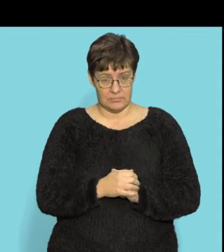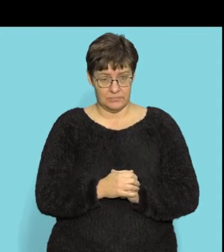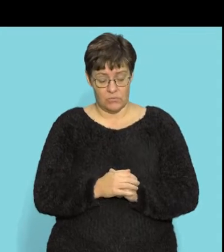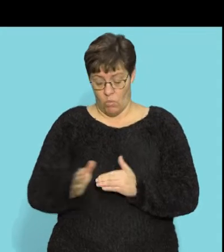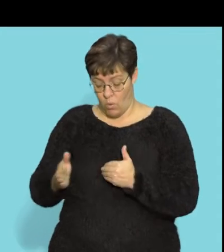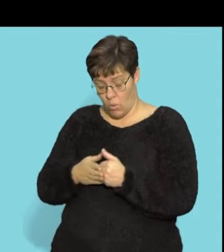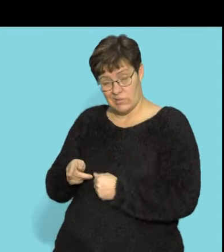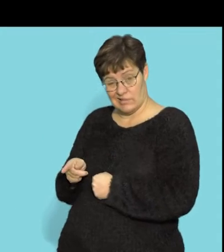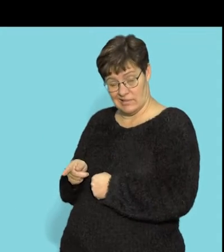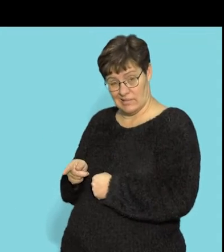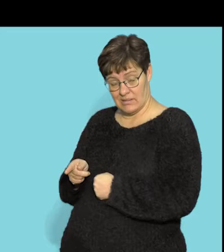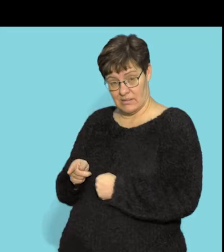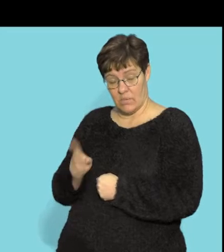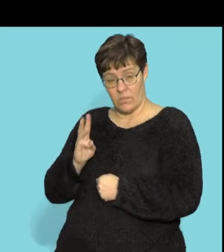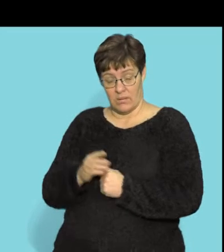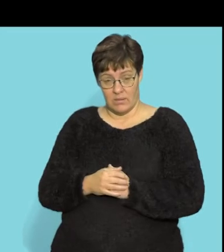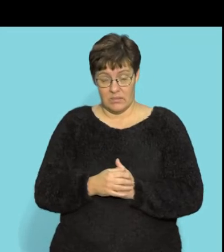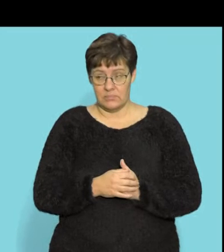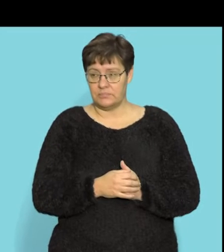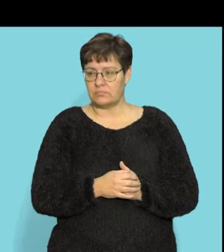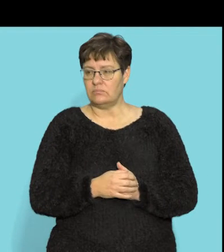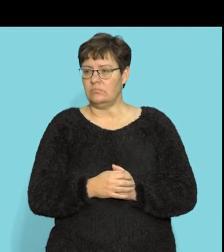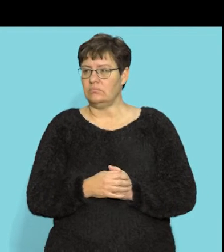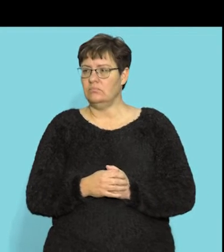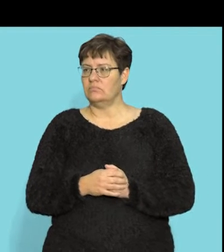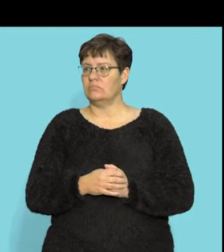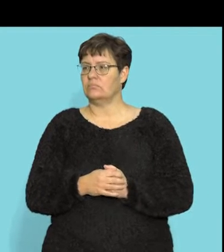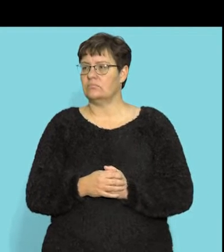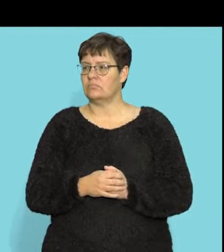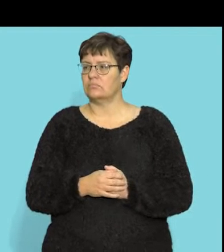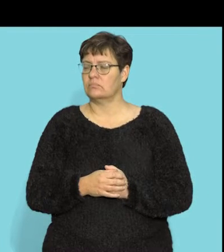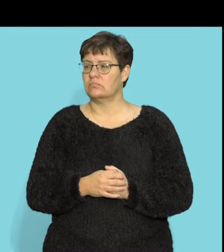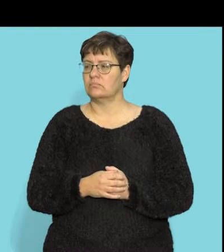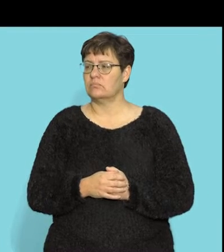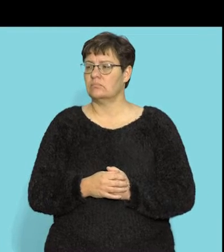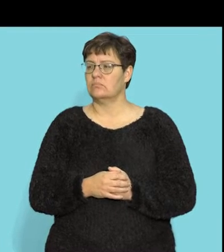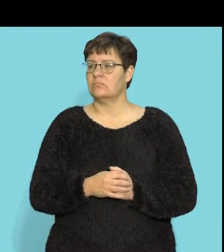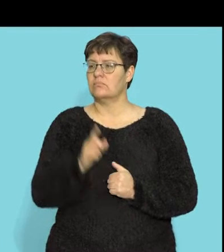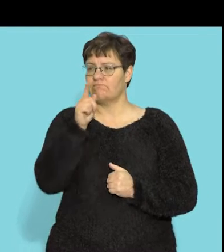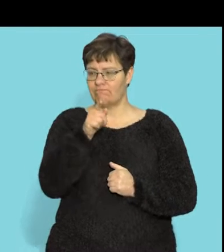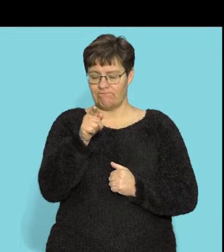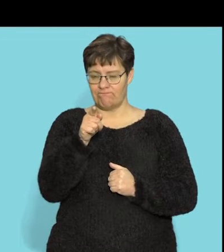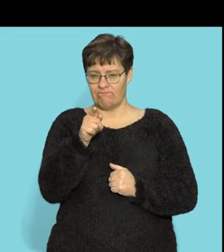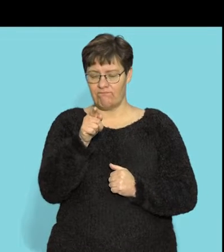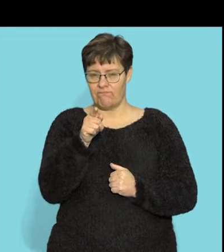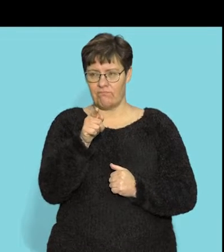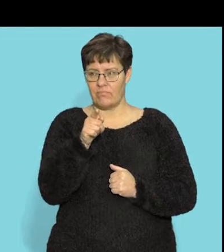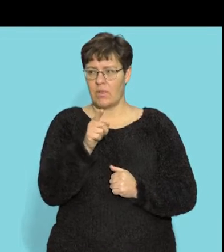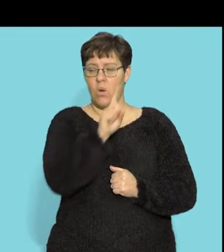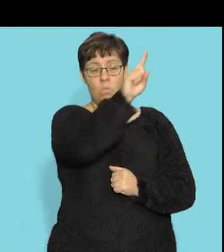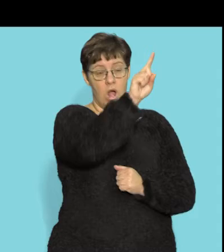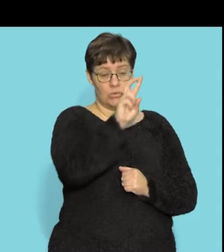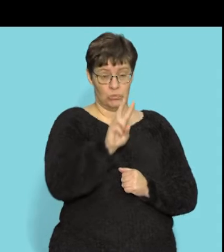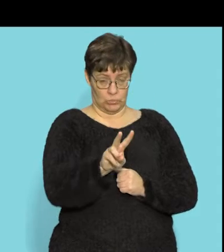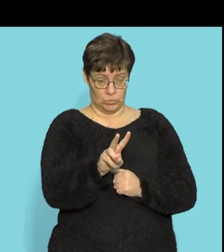going to close switch S1, right? But before we close switch S1, as it is, if bulb 1 and